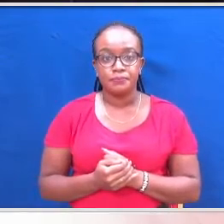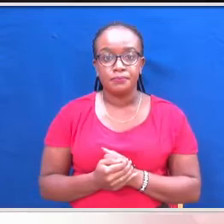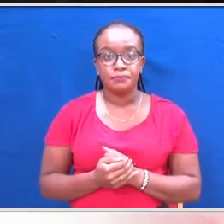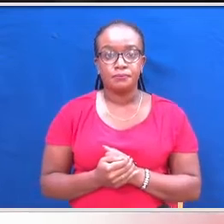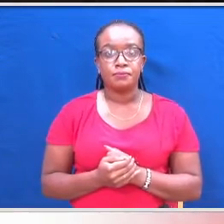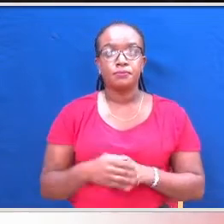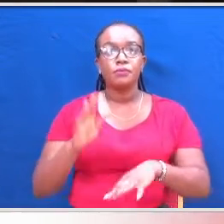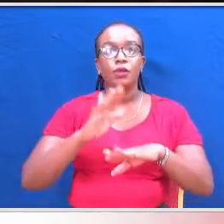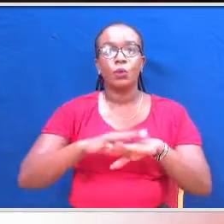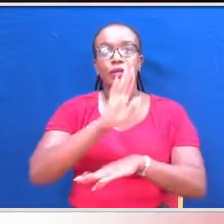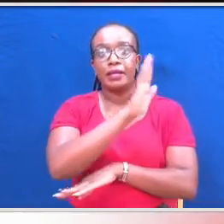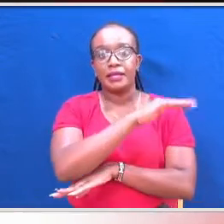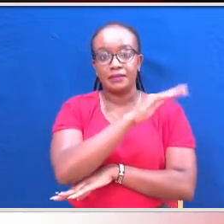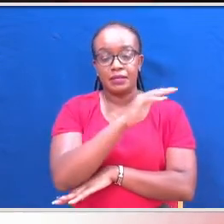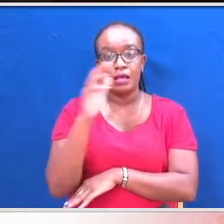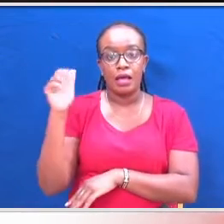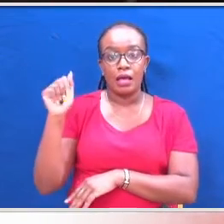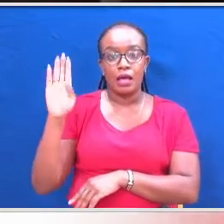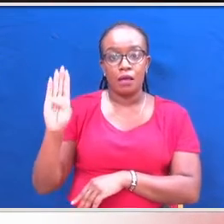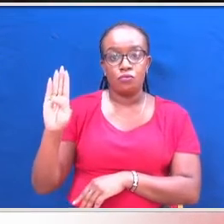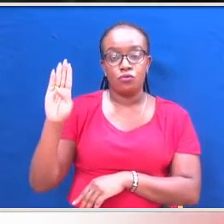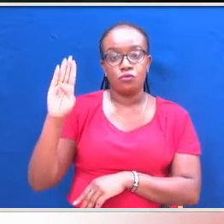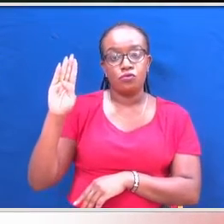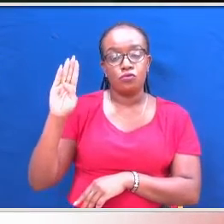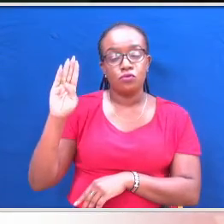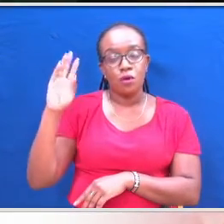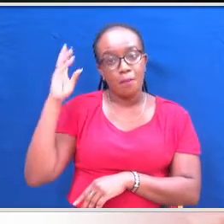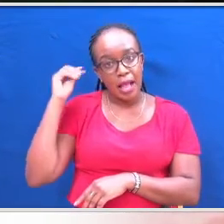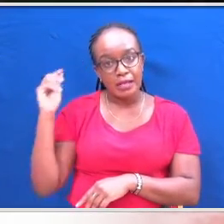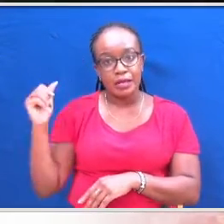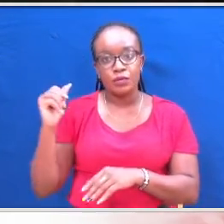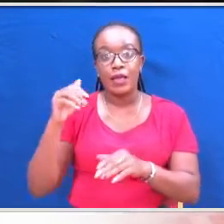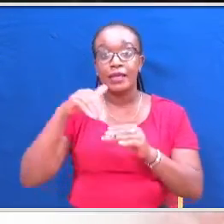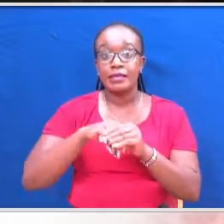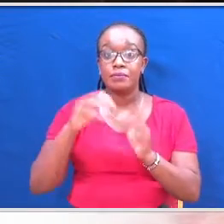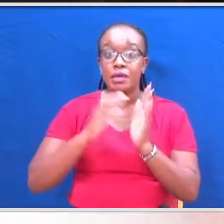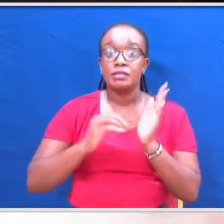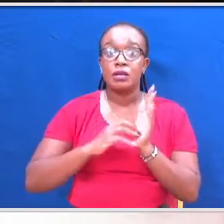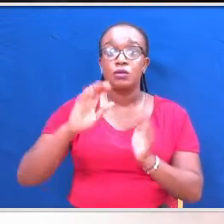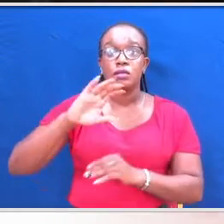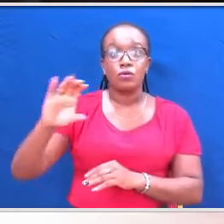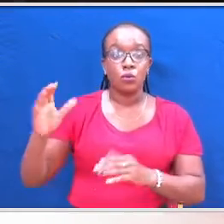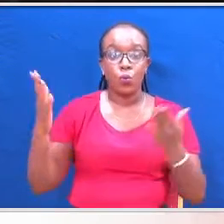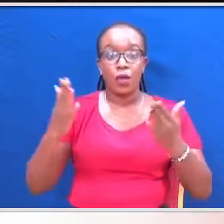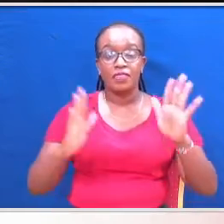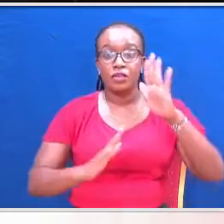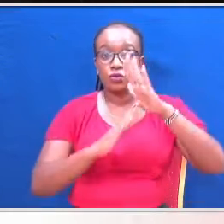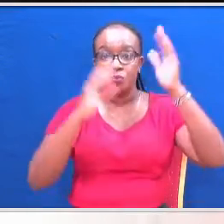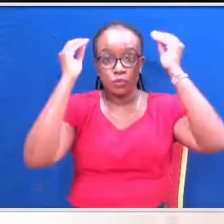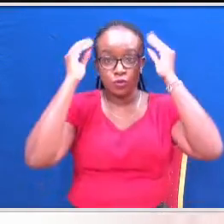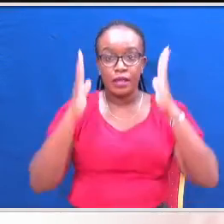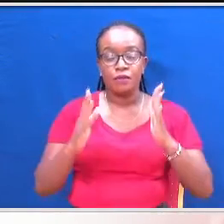A very good evening to you, Abubakar. We are in Machakos County, where a top candidate for a 2020